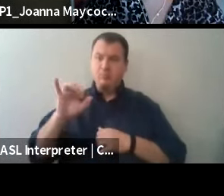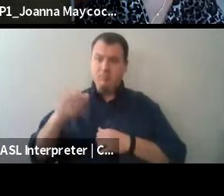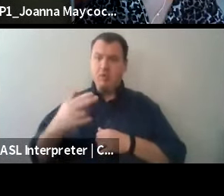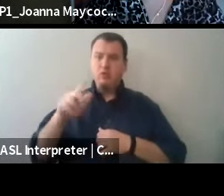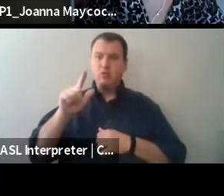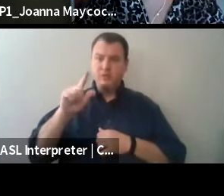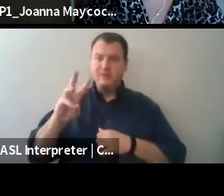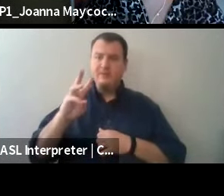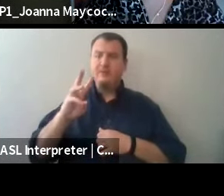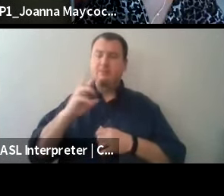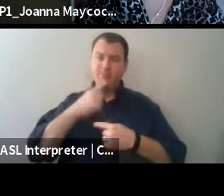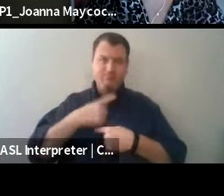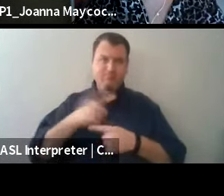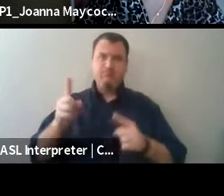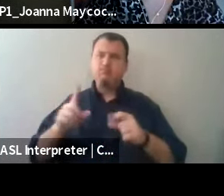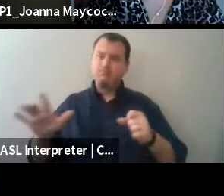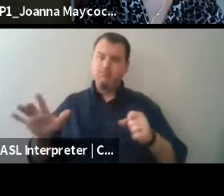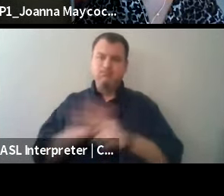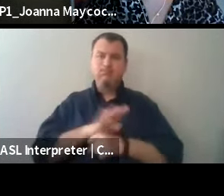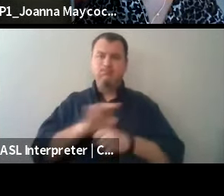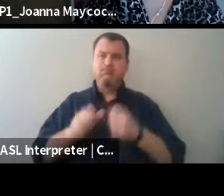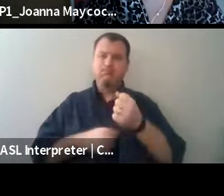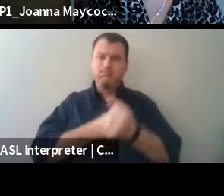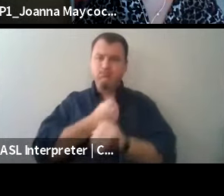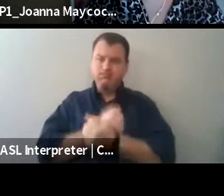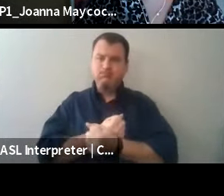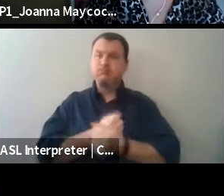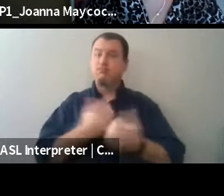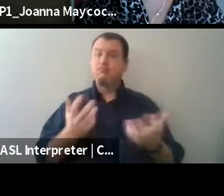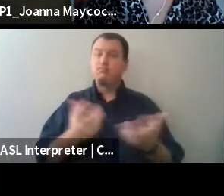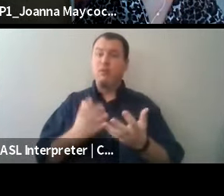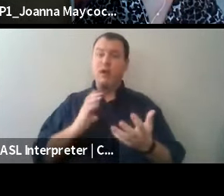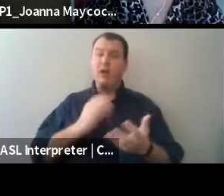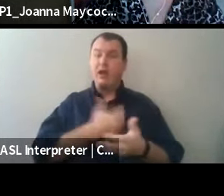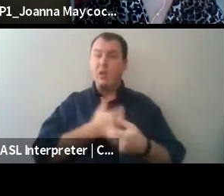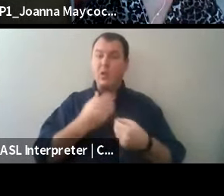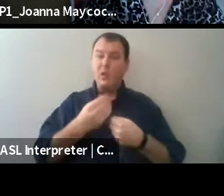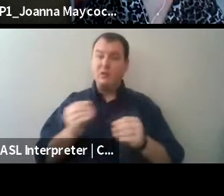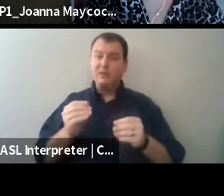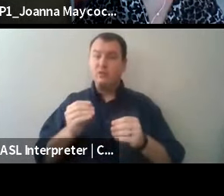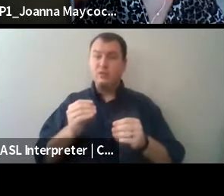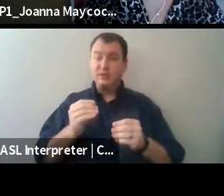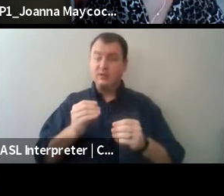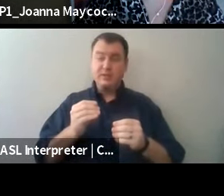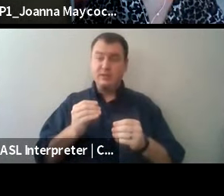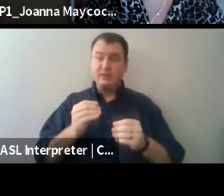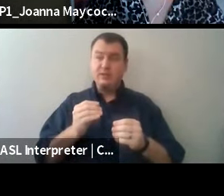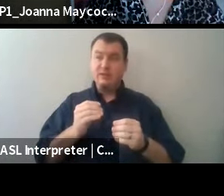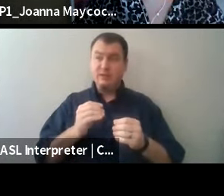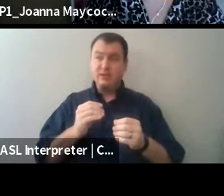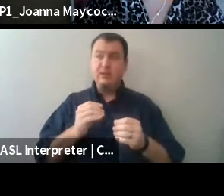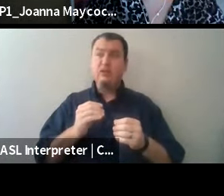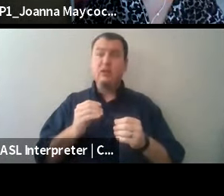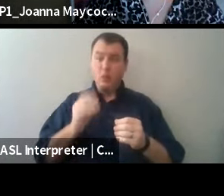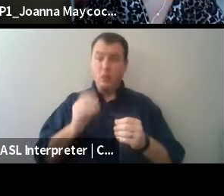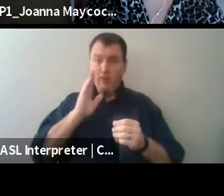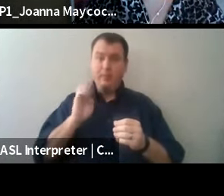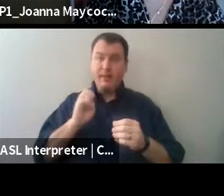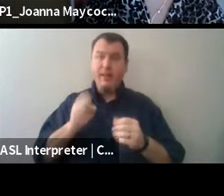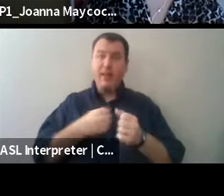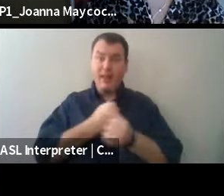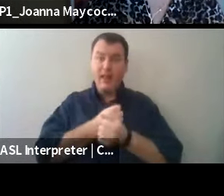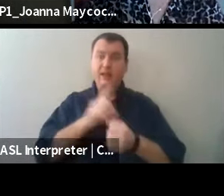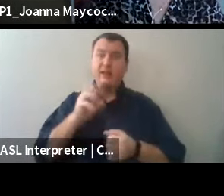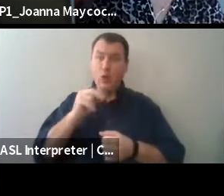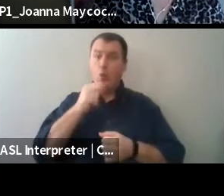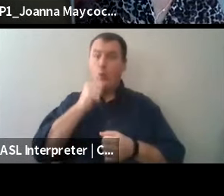was announced. And what as an organization we geared up to that, okay, there's going to be lockdown, women are going to be in